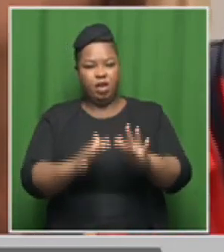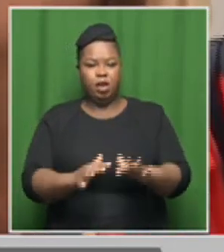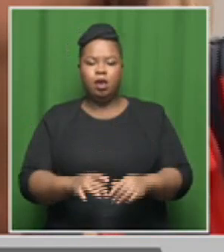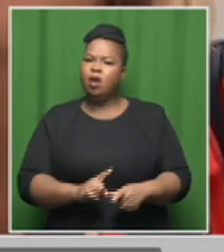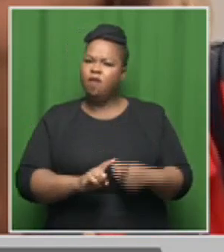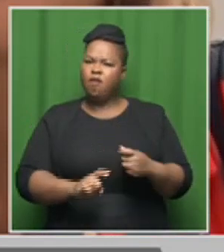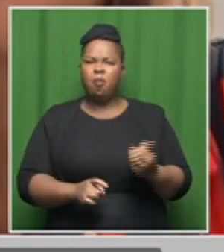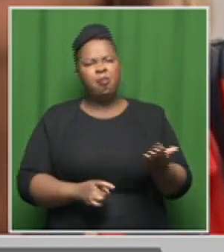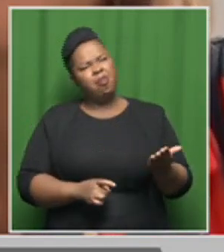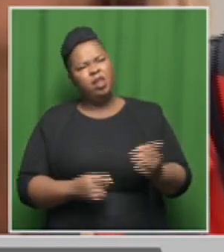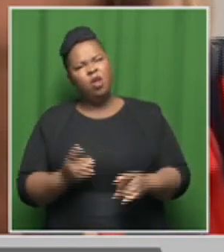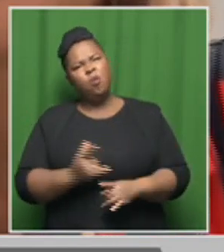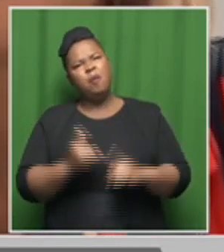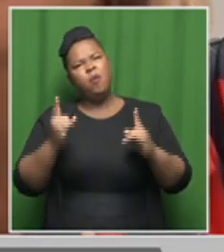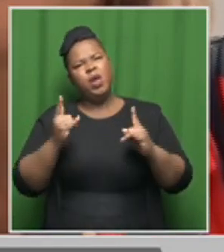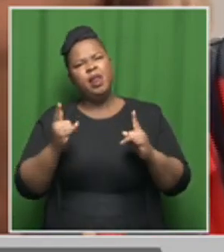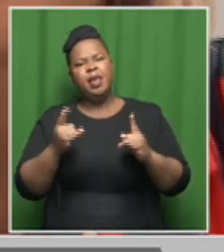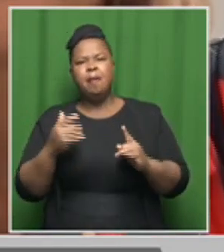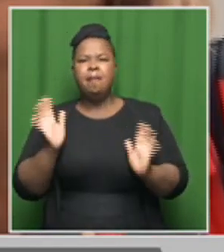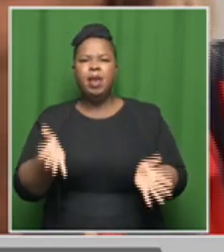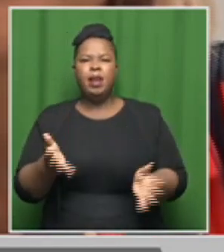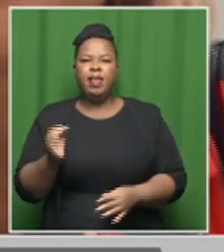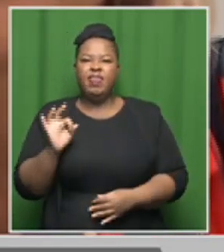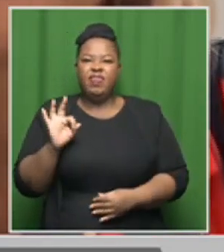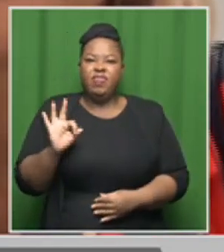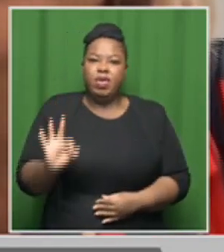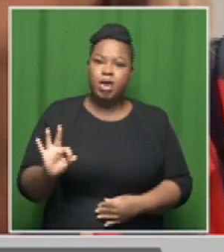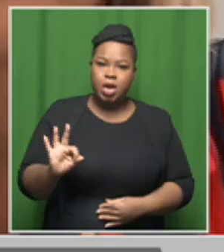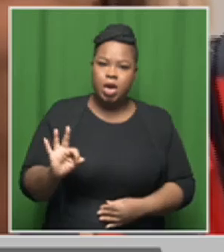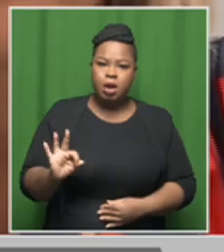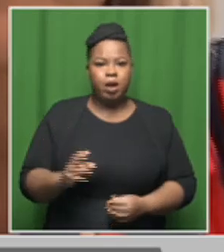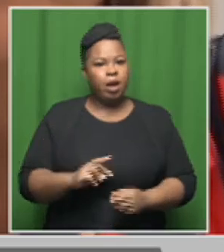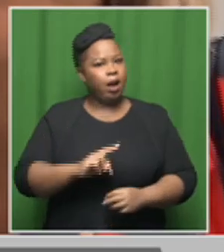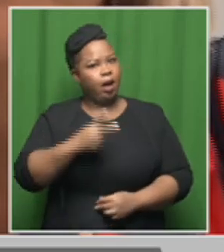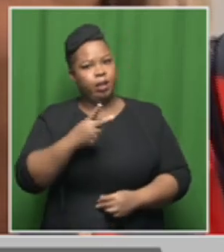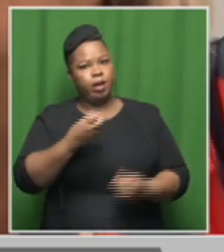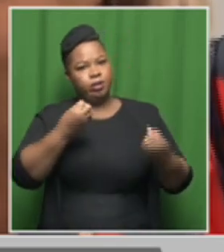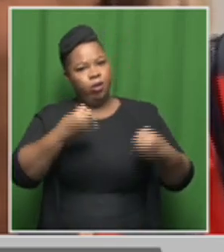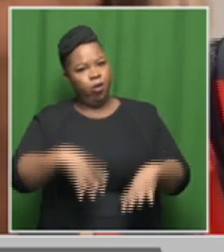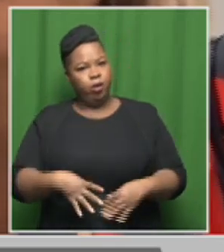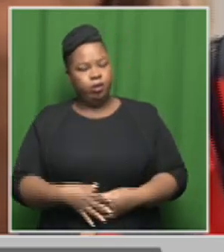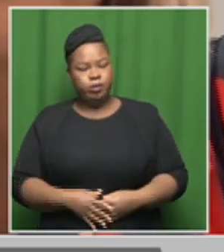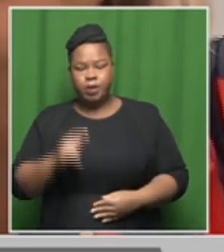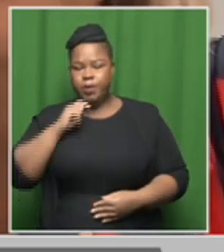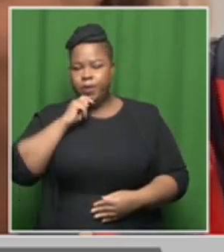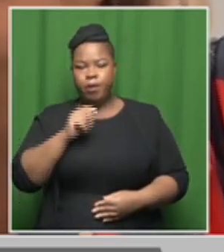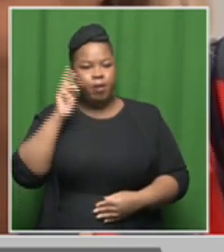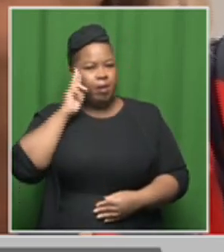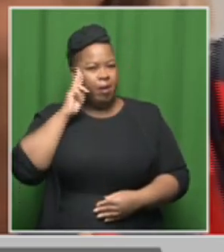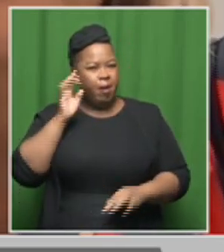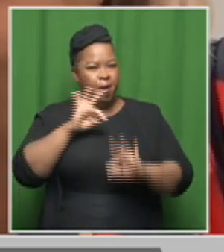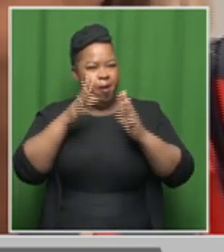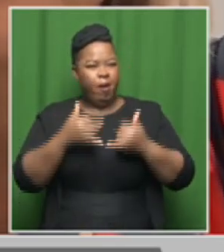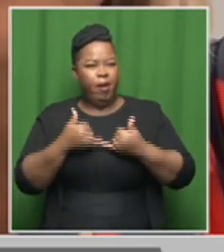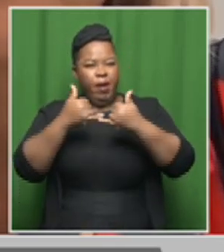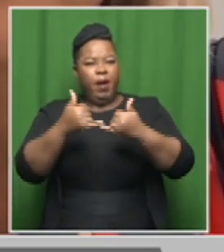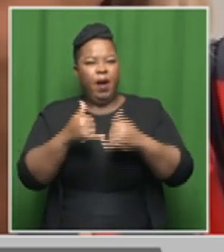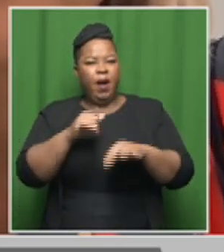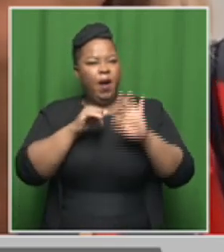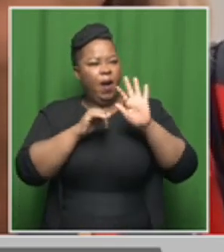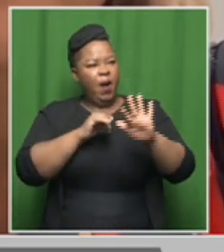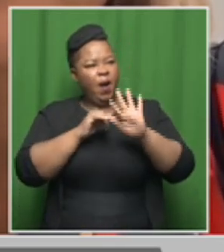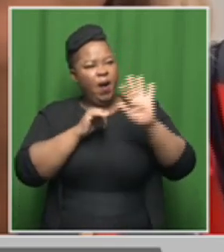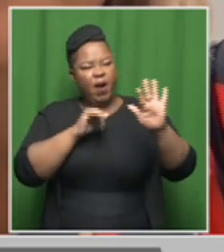18, we've only managed to be victorious in 3 encounters. But we'll never forget that World Cup victory, 55-52, if